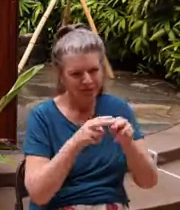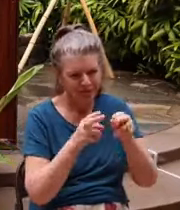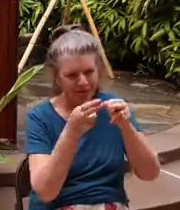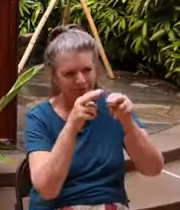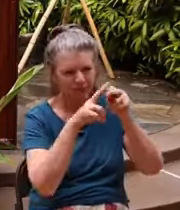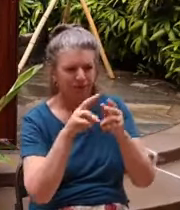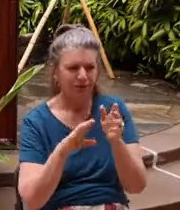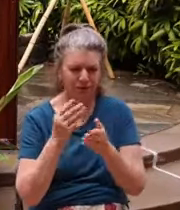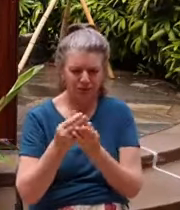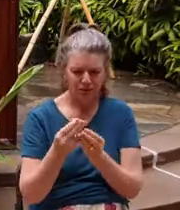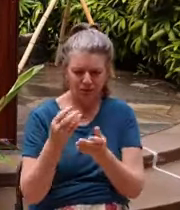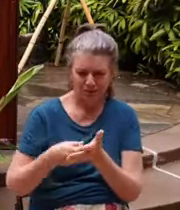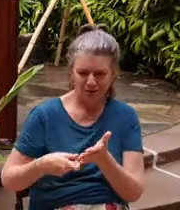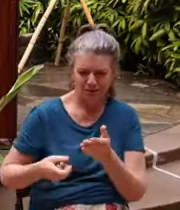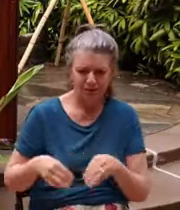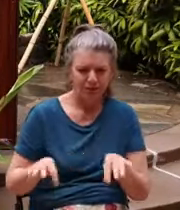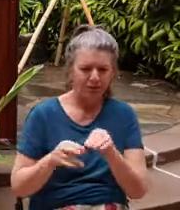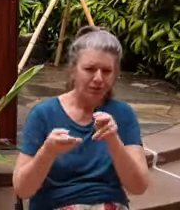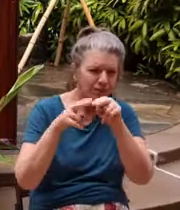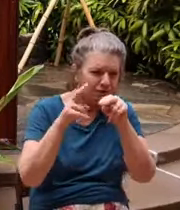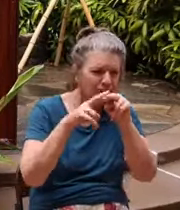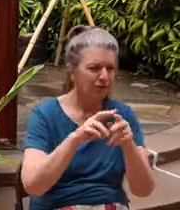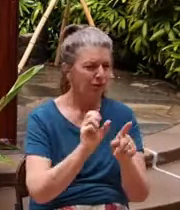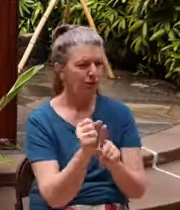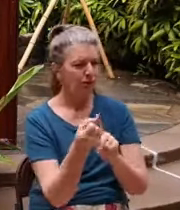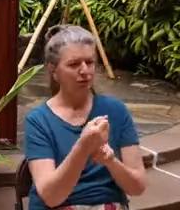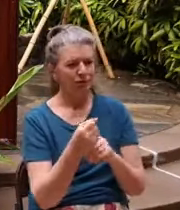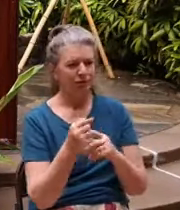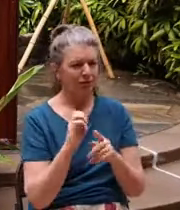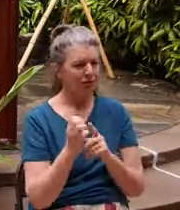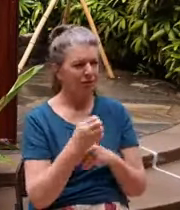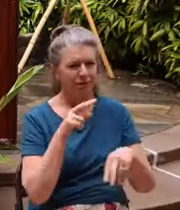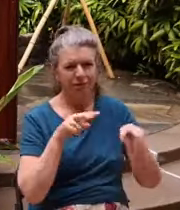property values created an environment we could not predict.